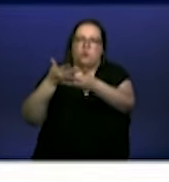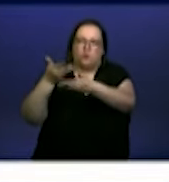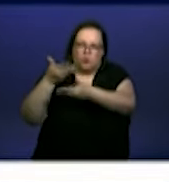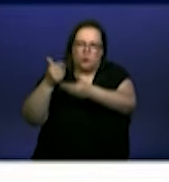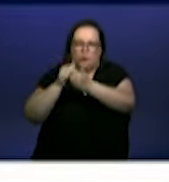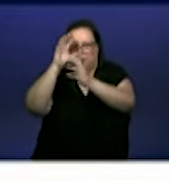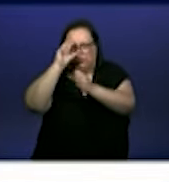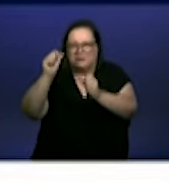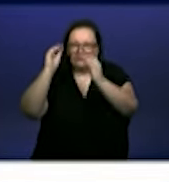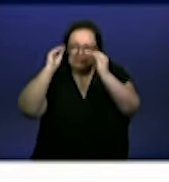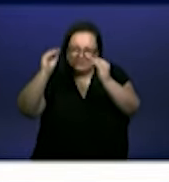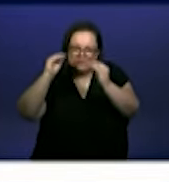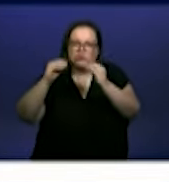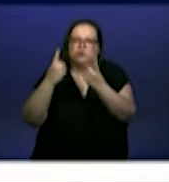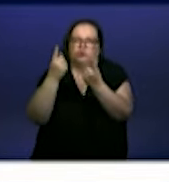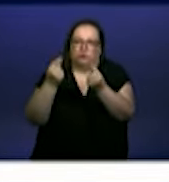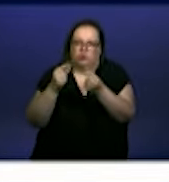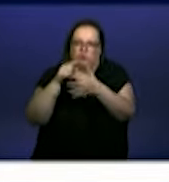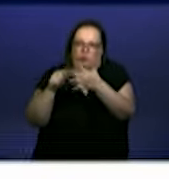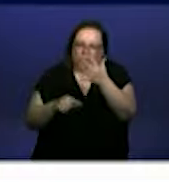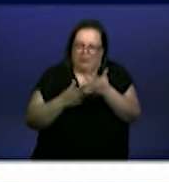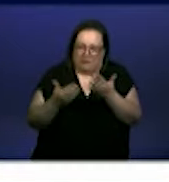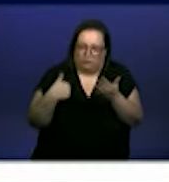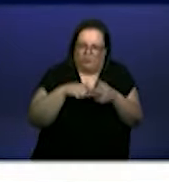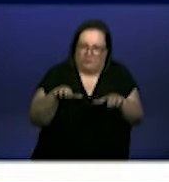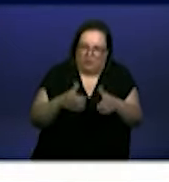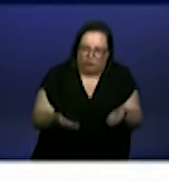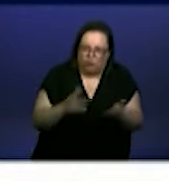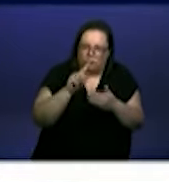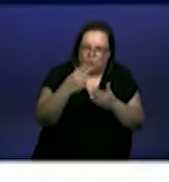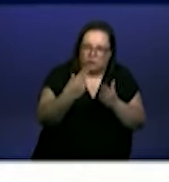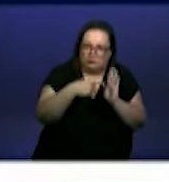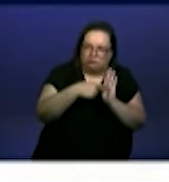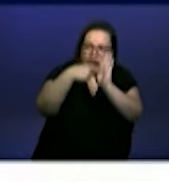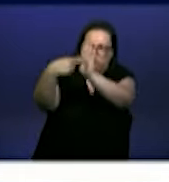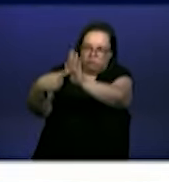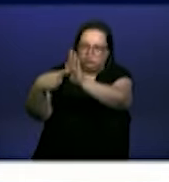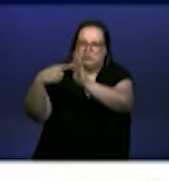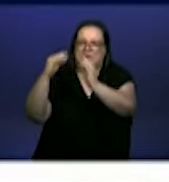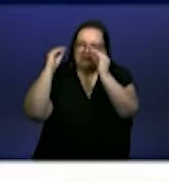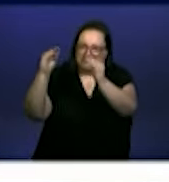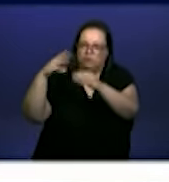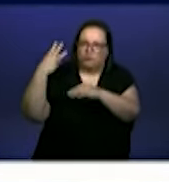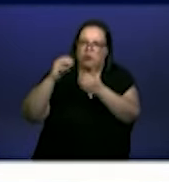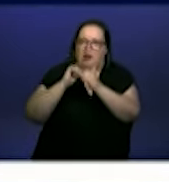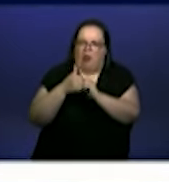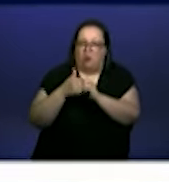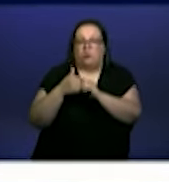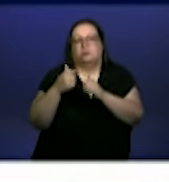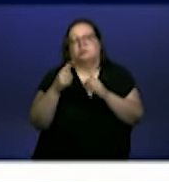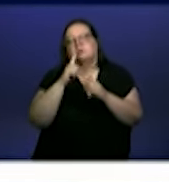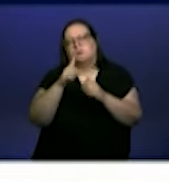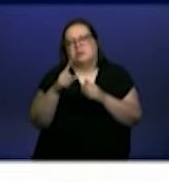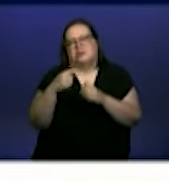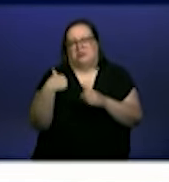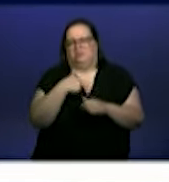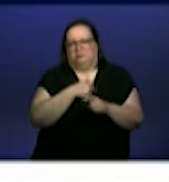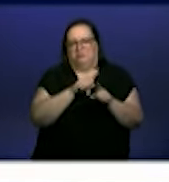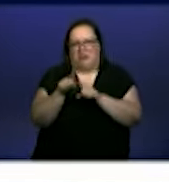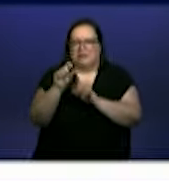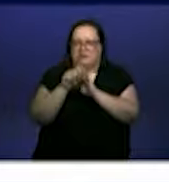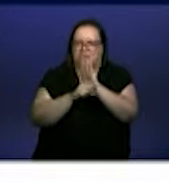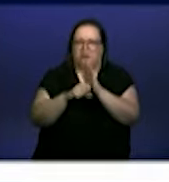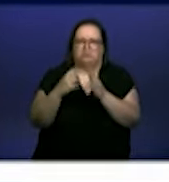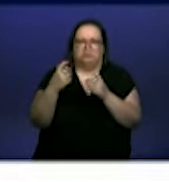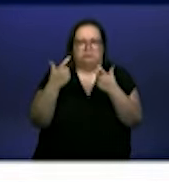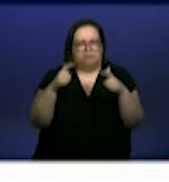do the things that we've done here in Utah to all of Washington. There's such an opportunity here for us as a state. You know, regardless of how